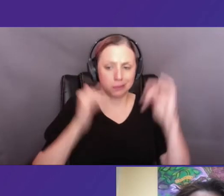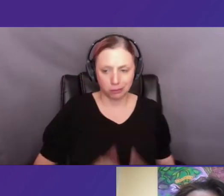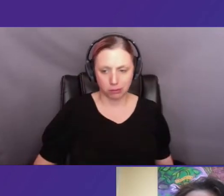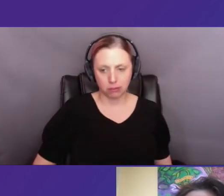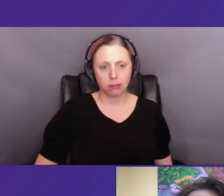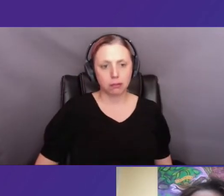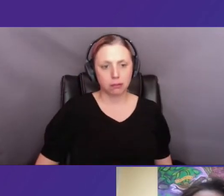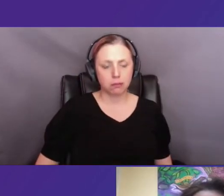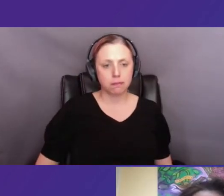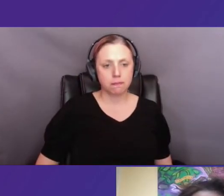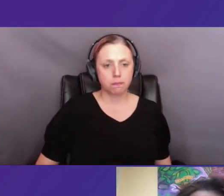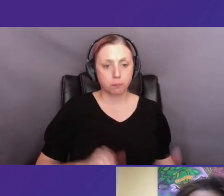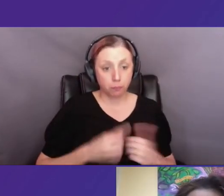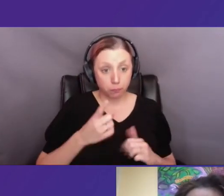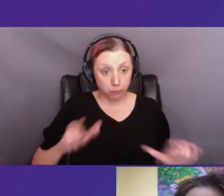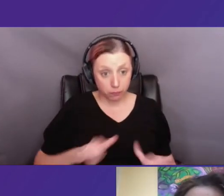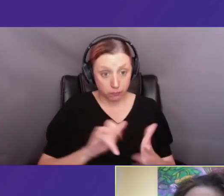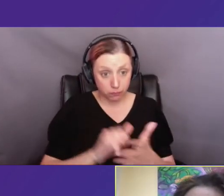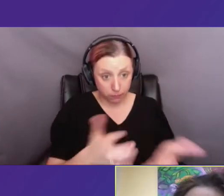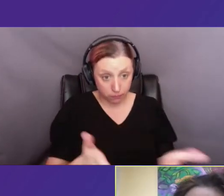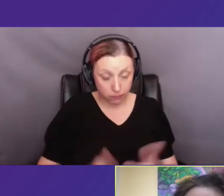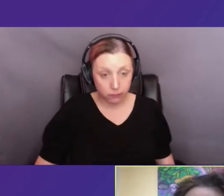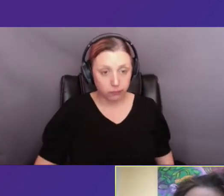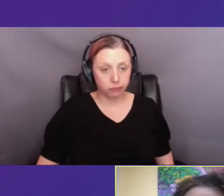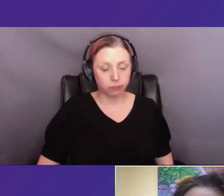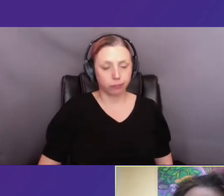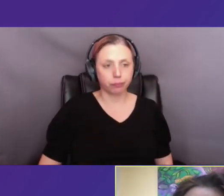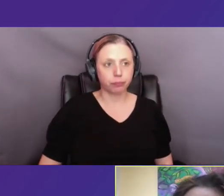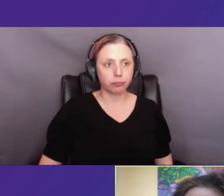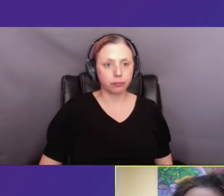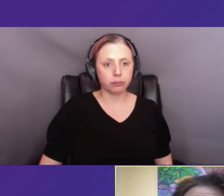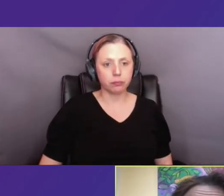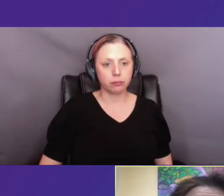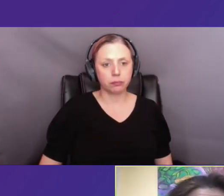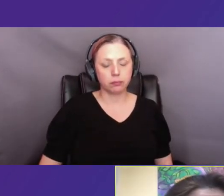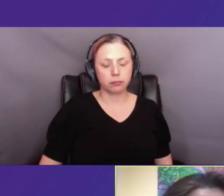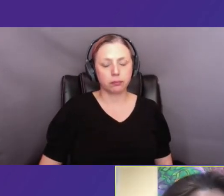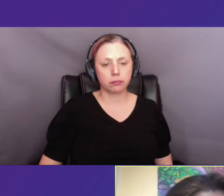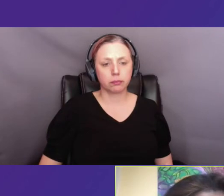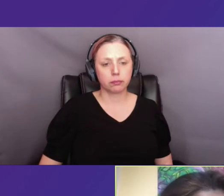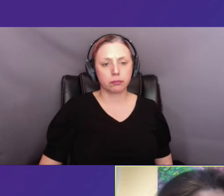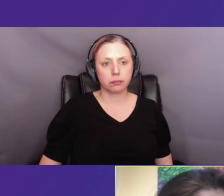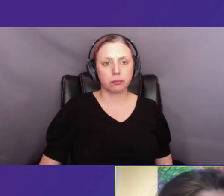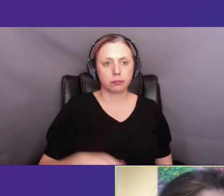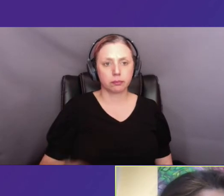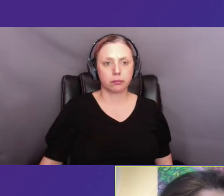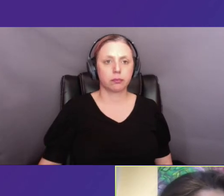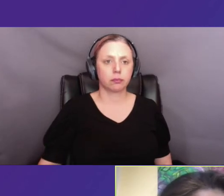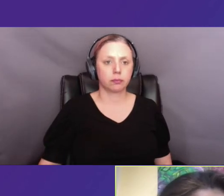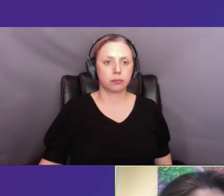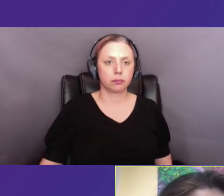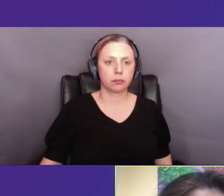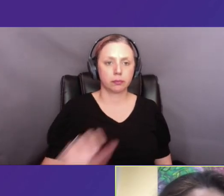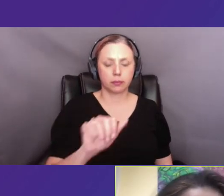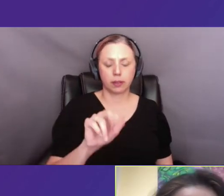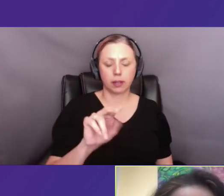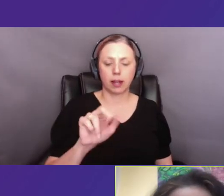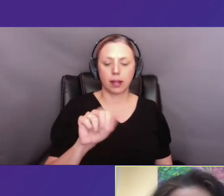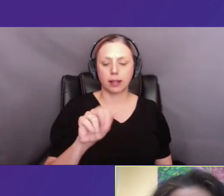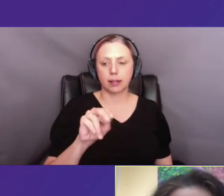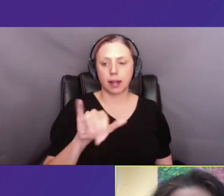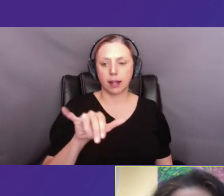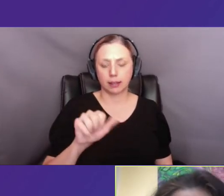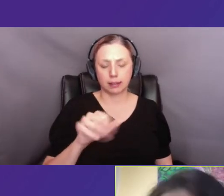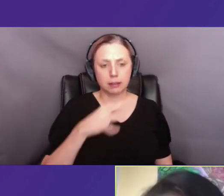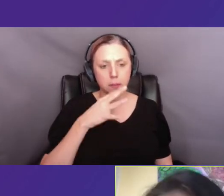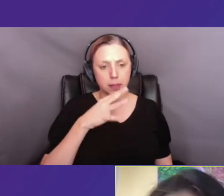So how do you do it? So this is Ananya. I am, I feel like